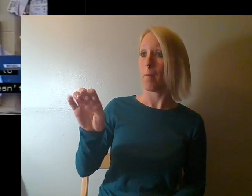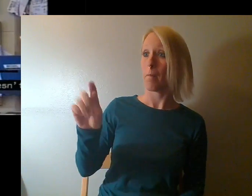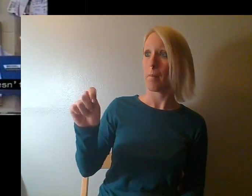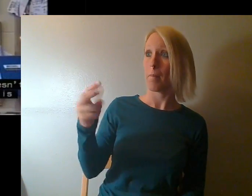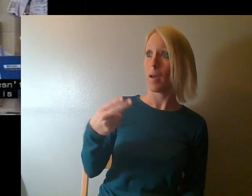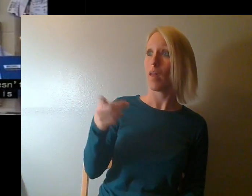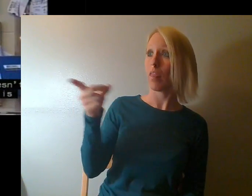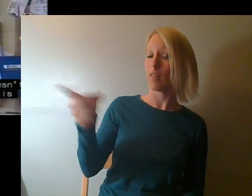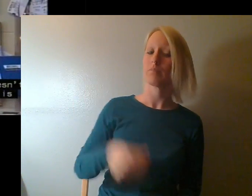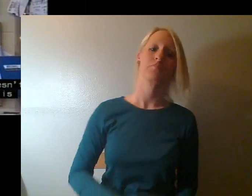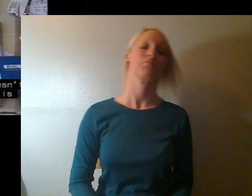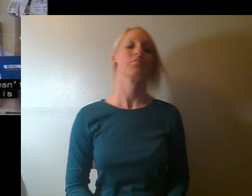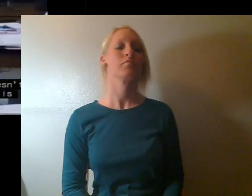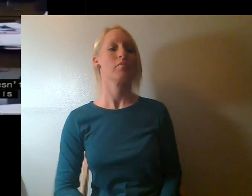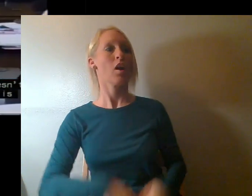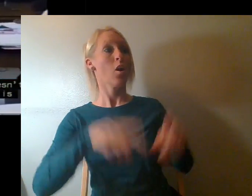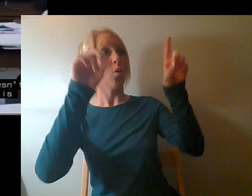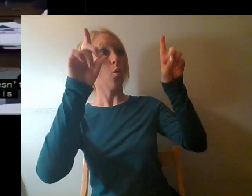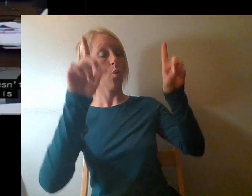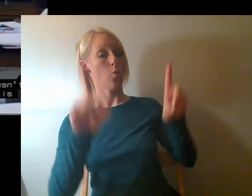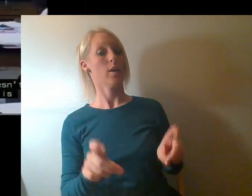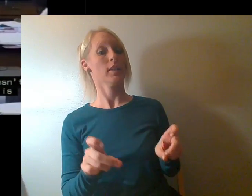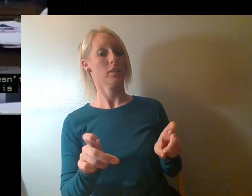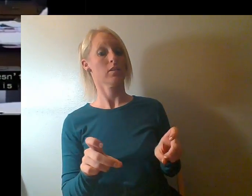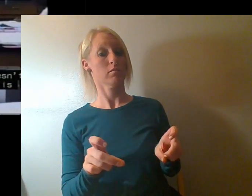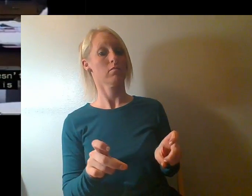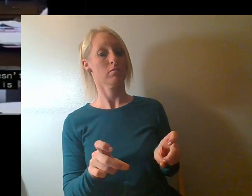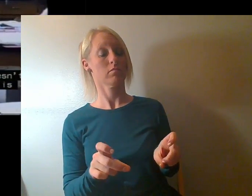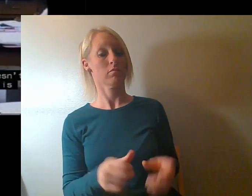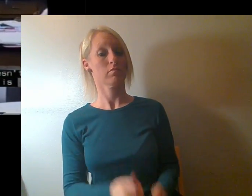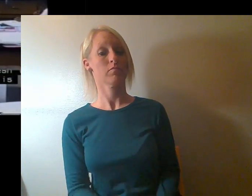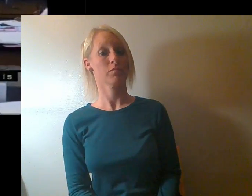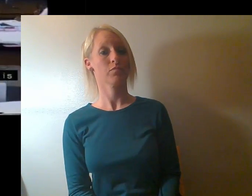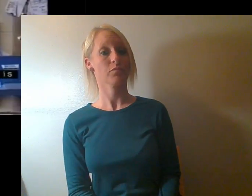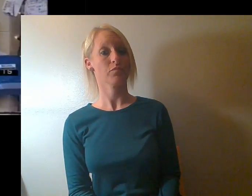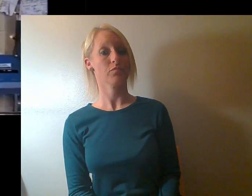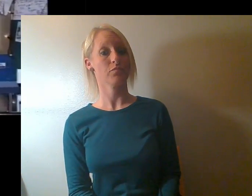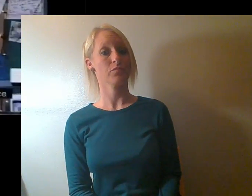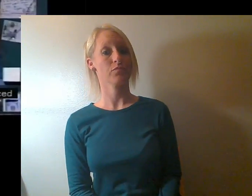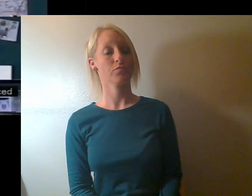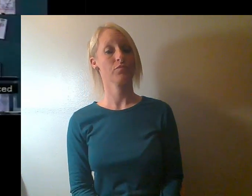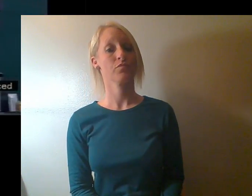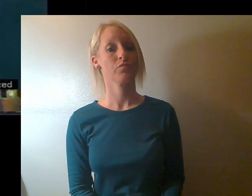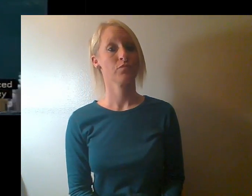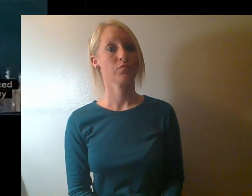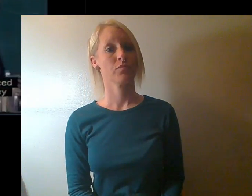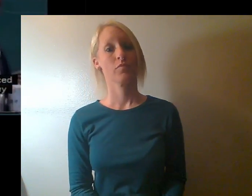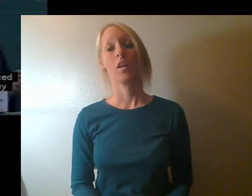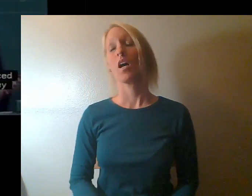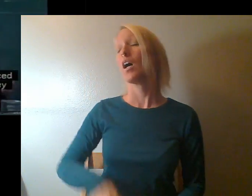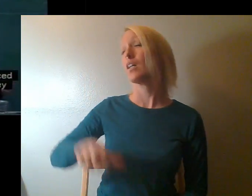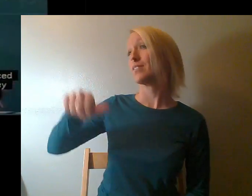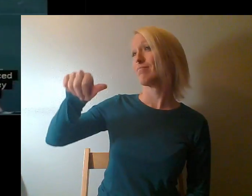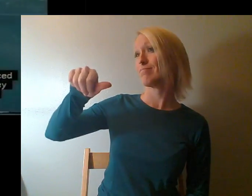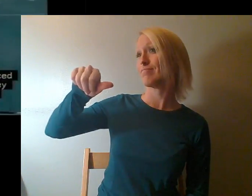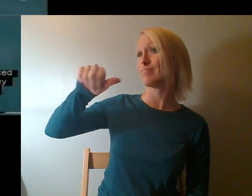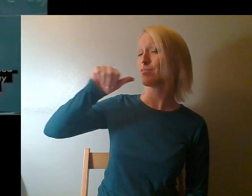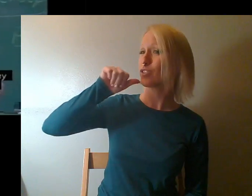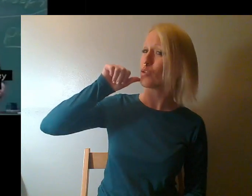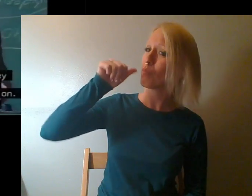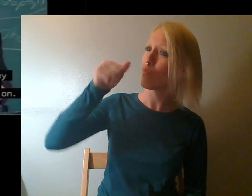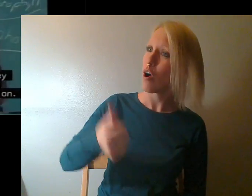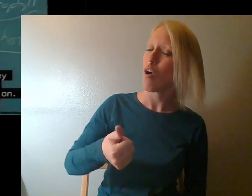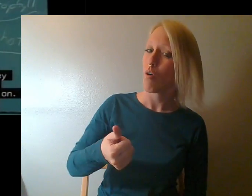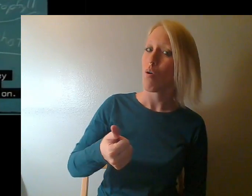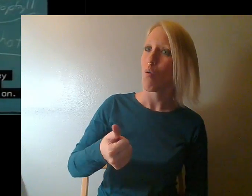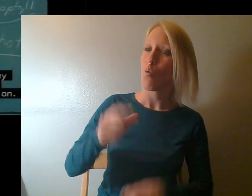do this, but the quiz. I know. Yes. The other class, I announced to the other class that they would have a quiz tomorrow dealing